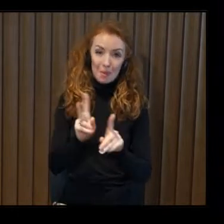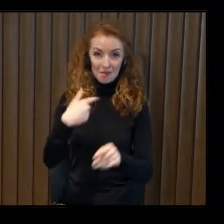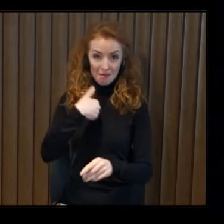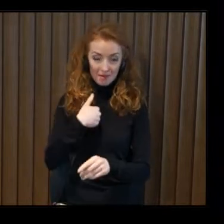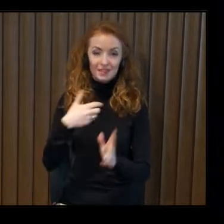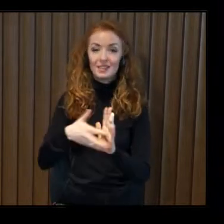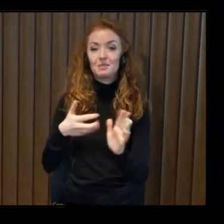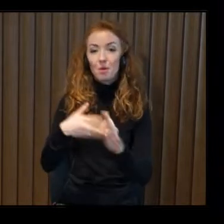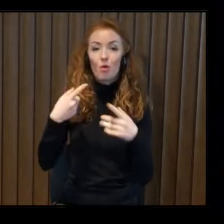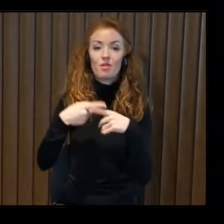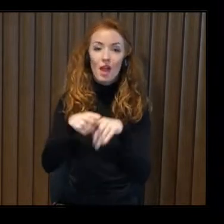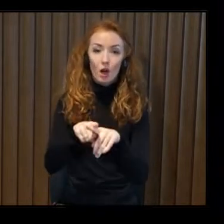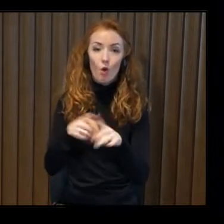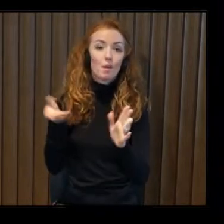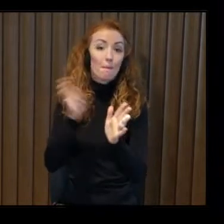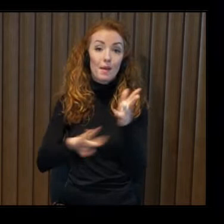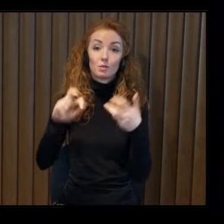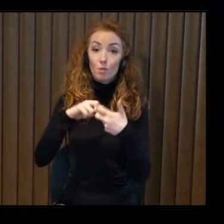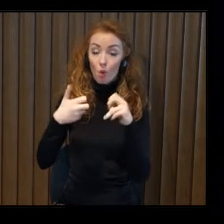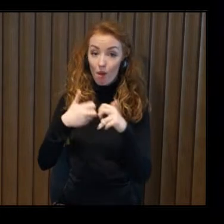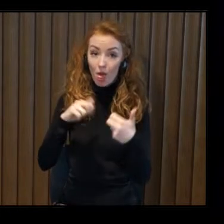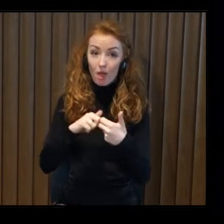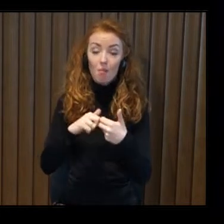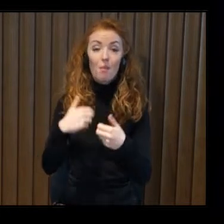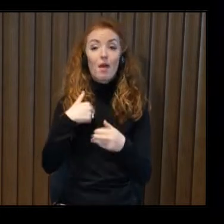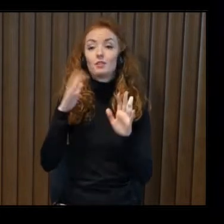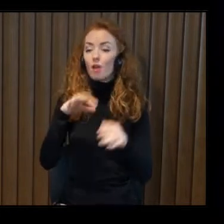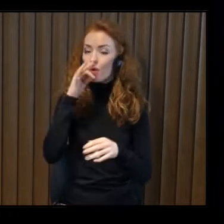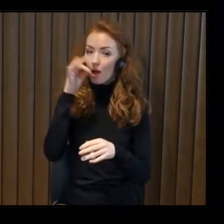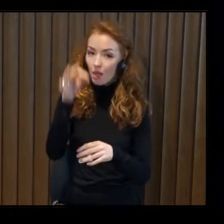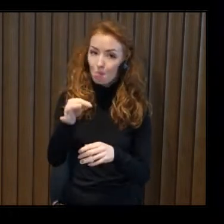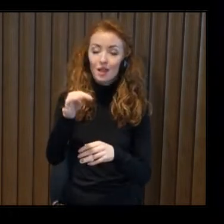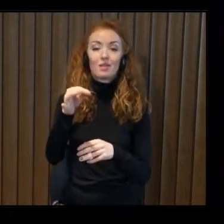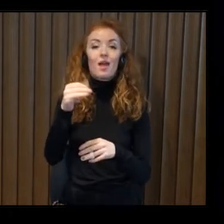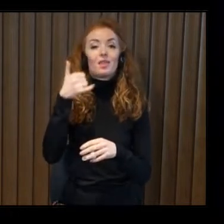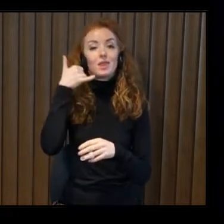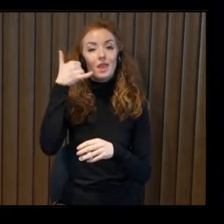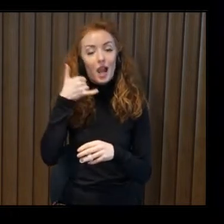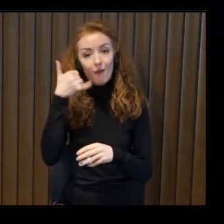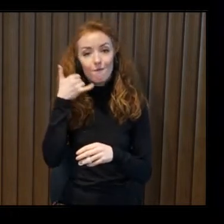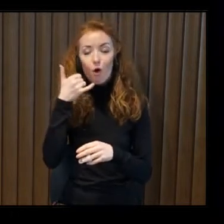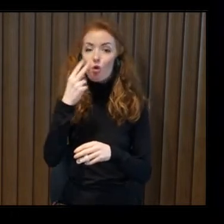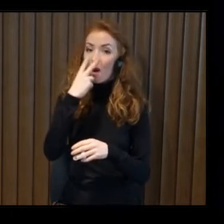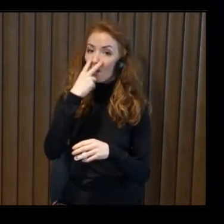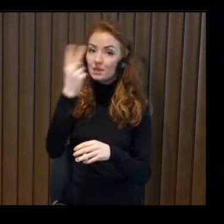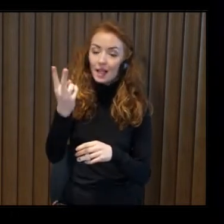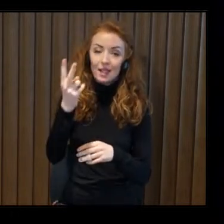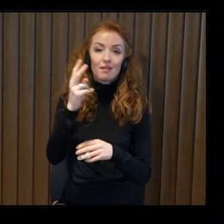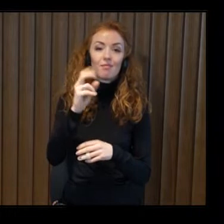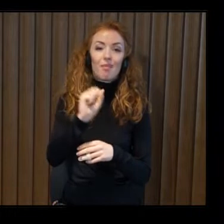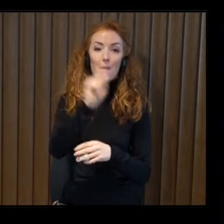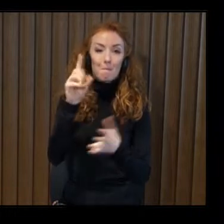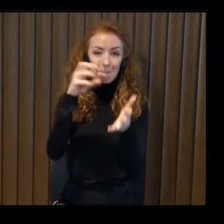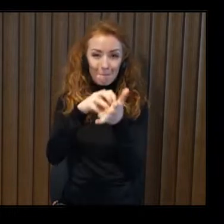problem. I can pick up most phones, apps, computers, and, it's just right at my fingertips. I got the knowledge, I got the background, I got the